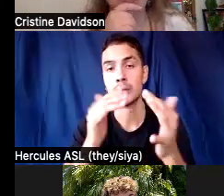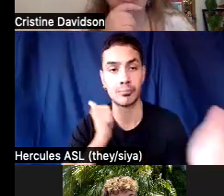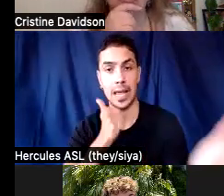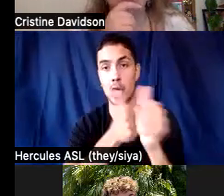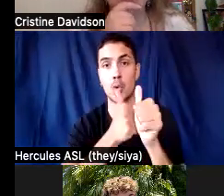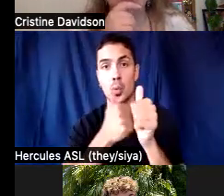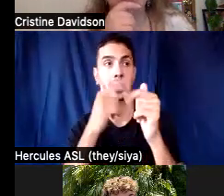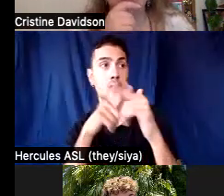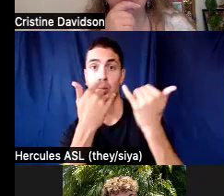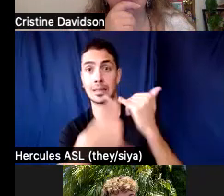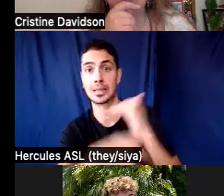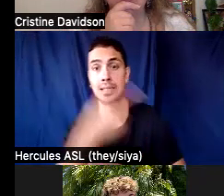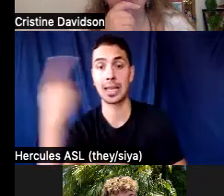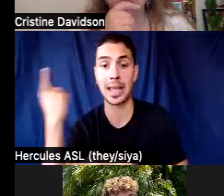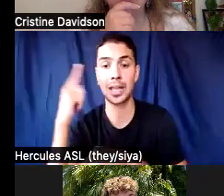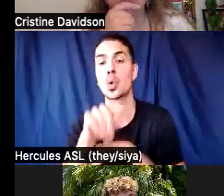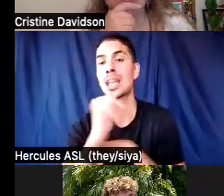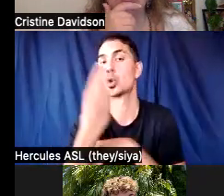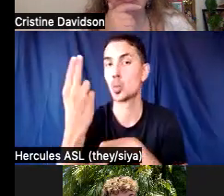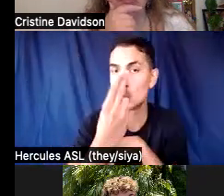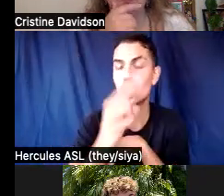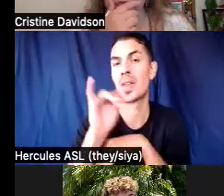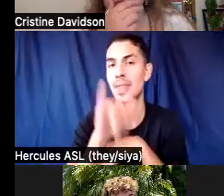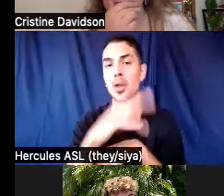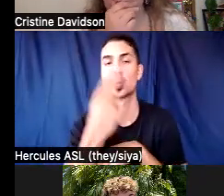stuff. So if you can use your tribal court.